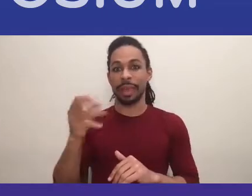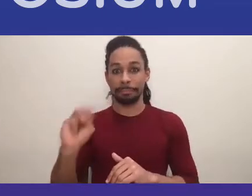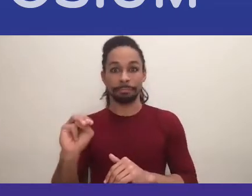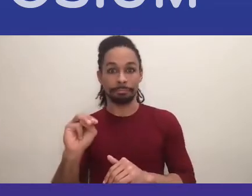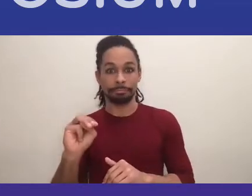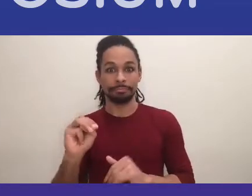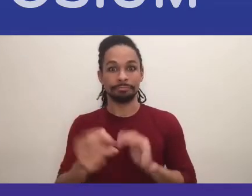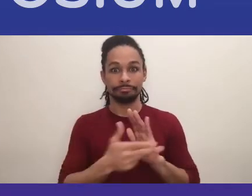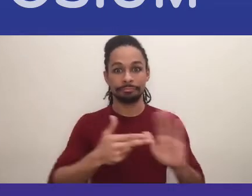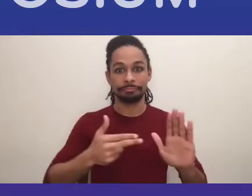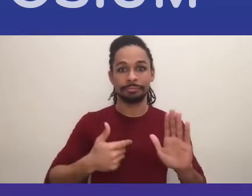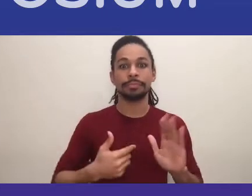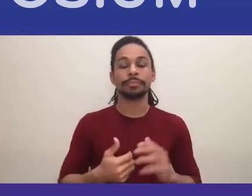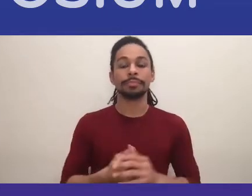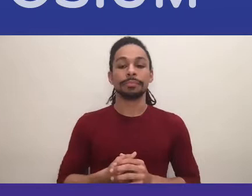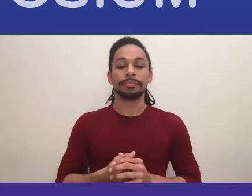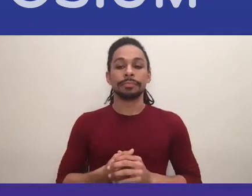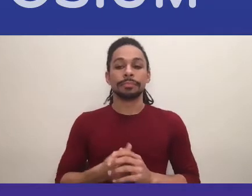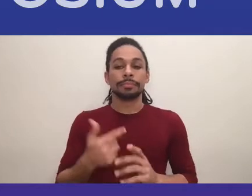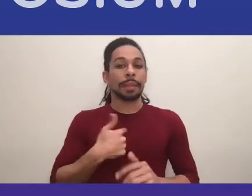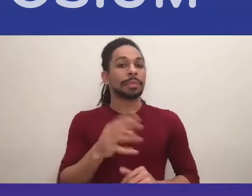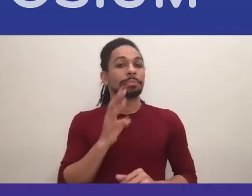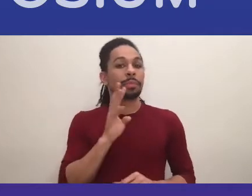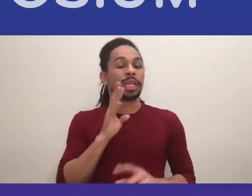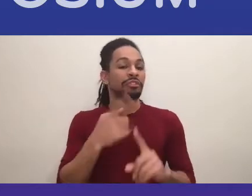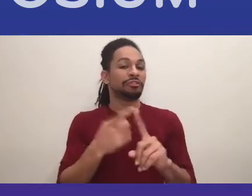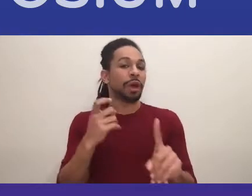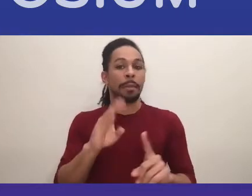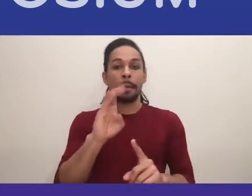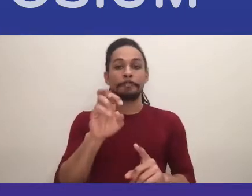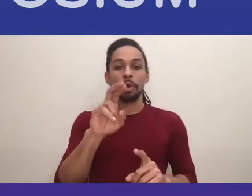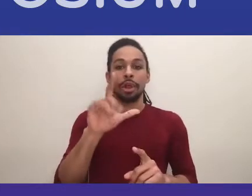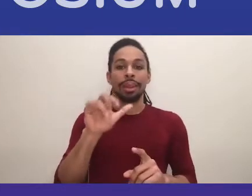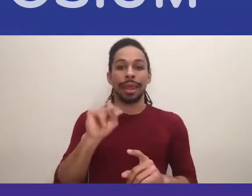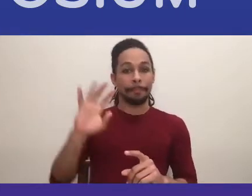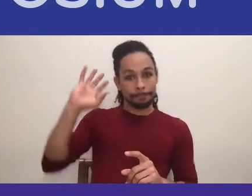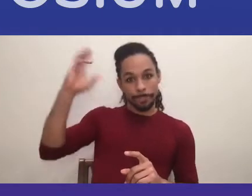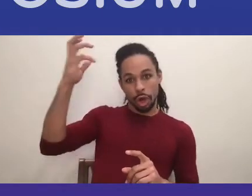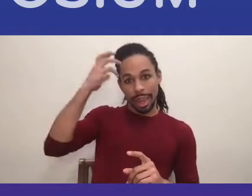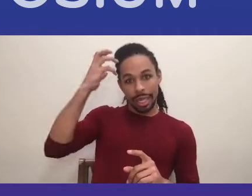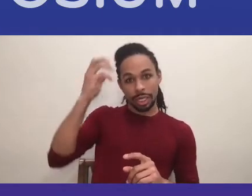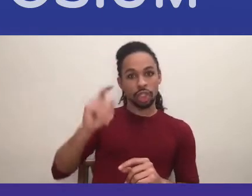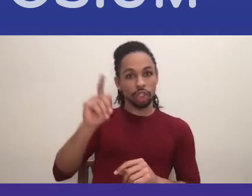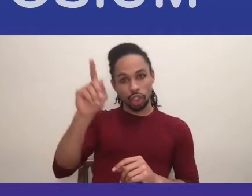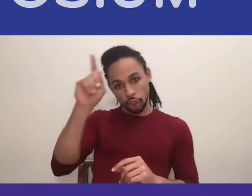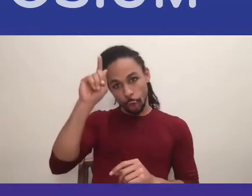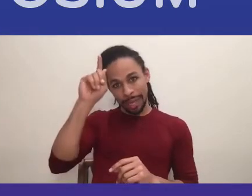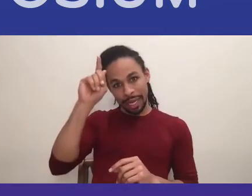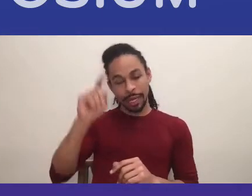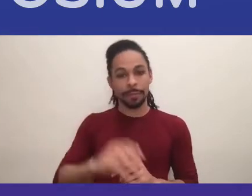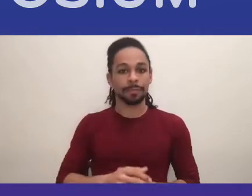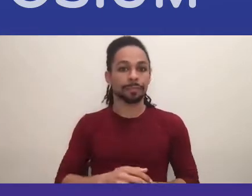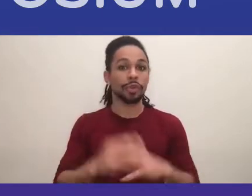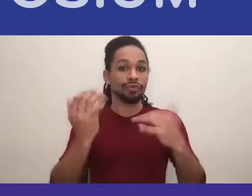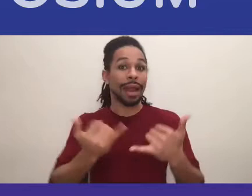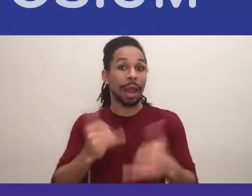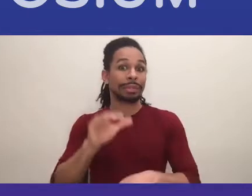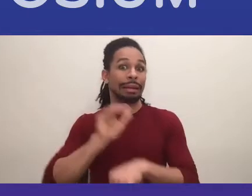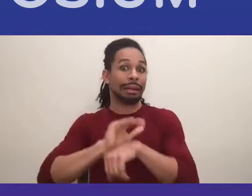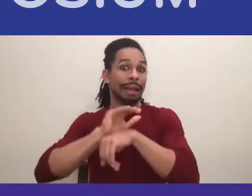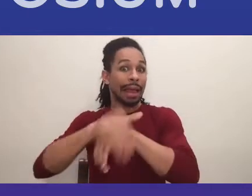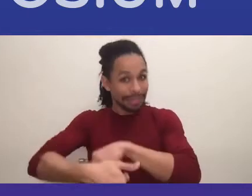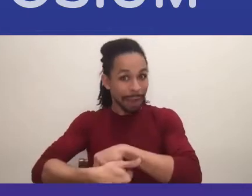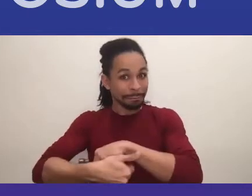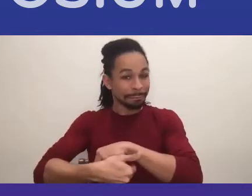I am speaking from Berlin, Germany, where it is nighttime.